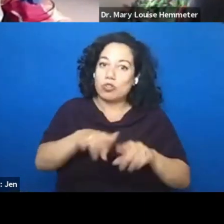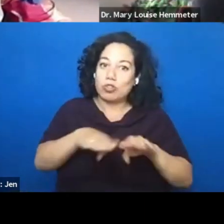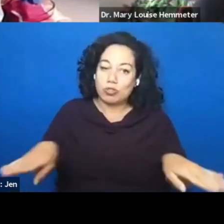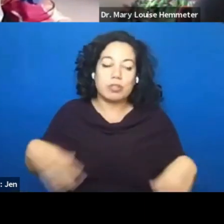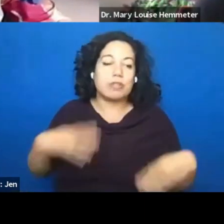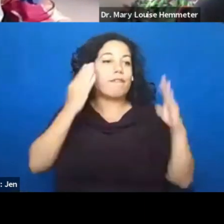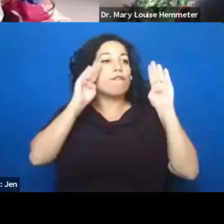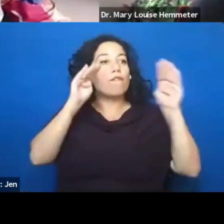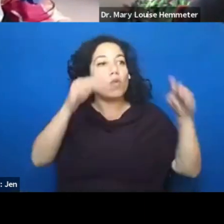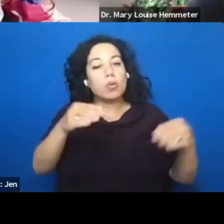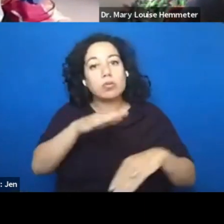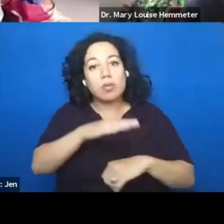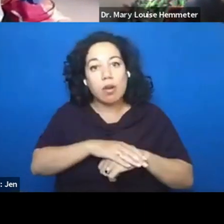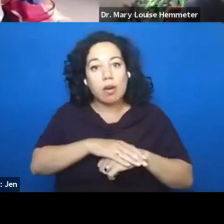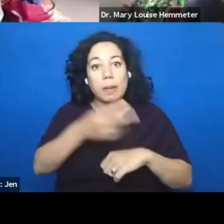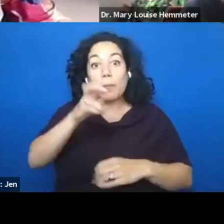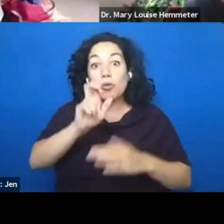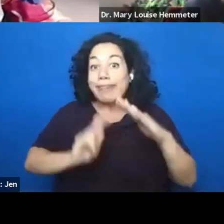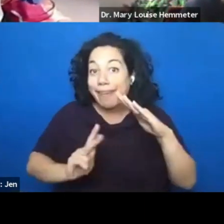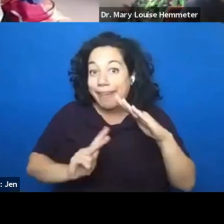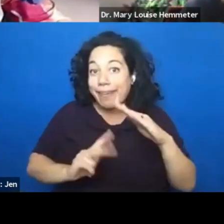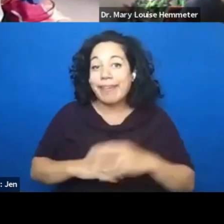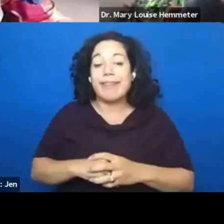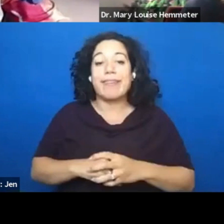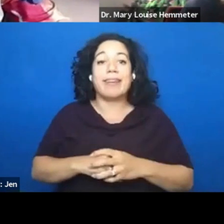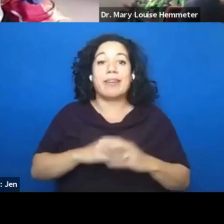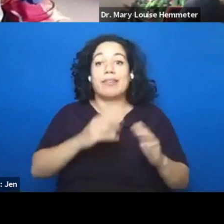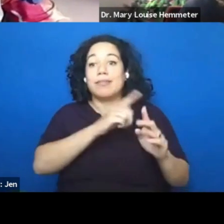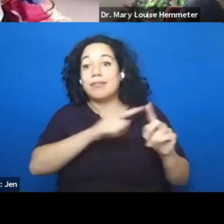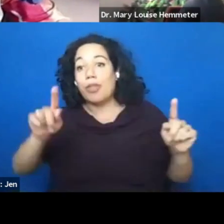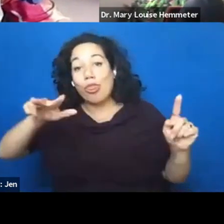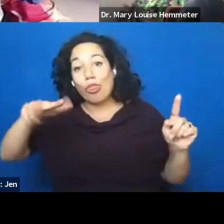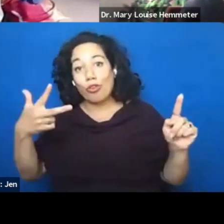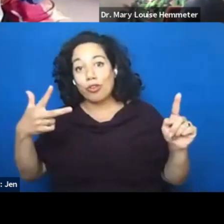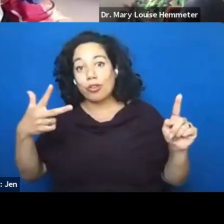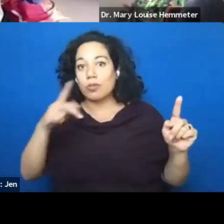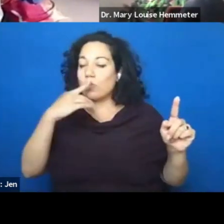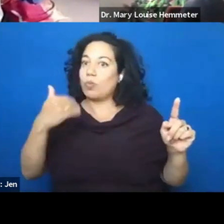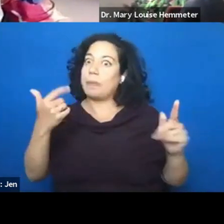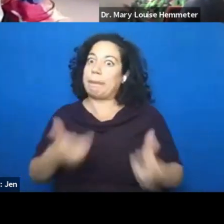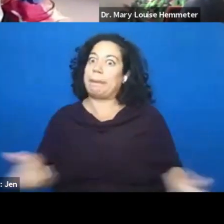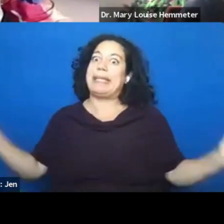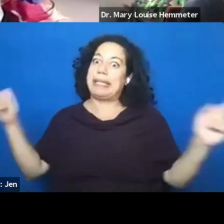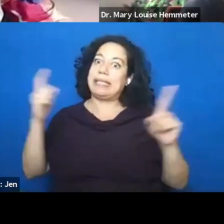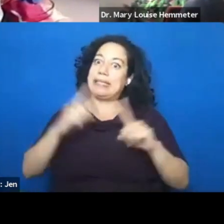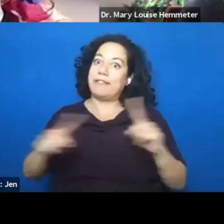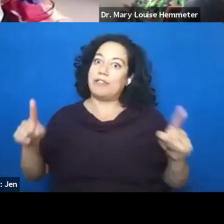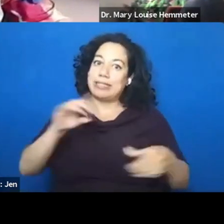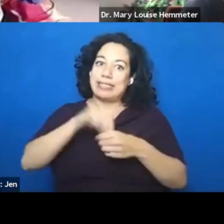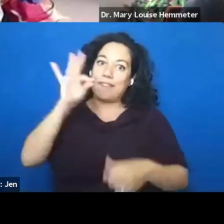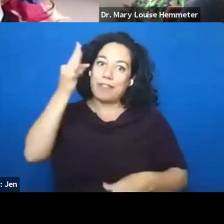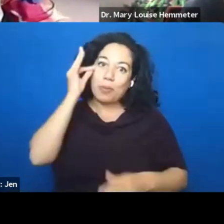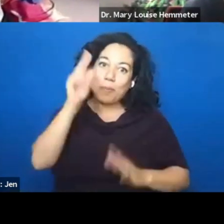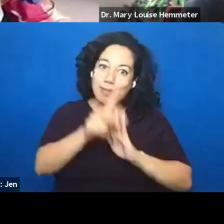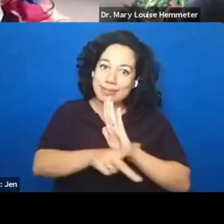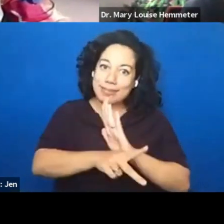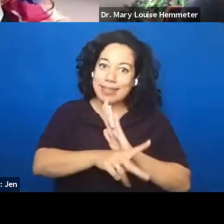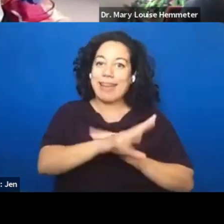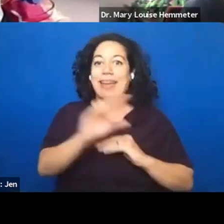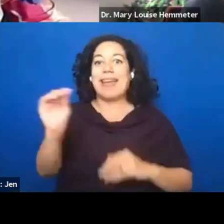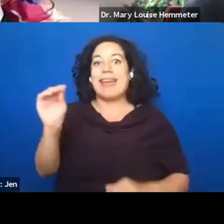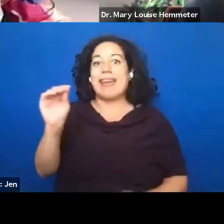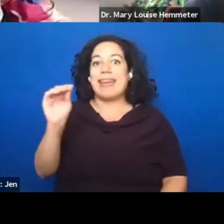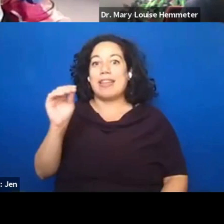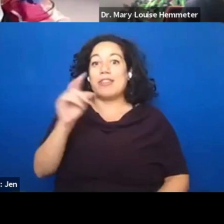on pre-K through third grade will make a tremendous difference in the federal policy. And of course, as the report points